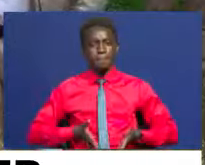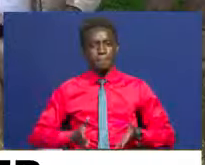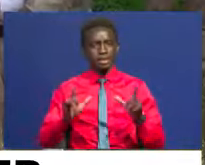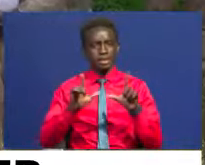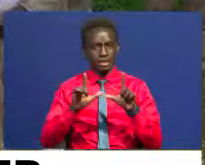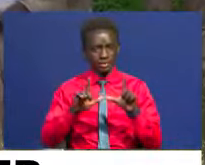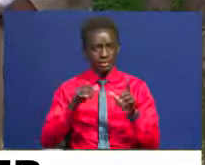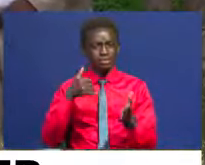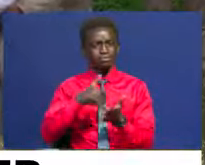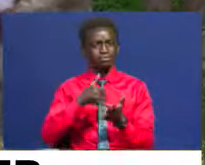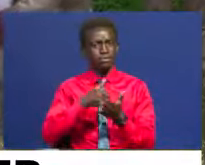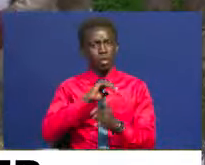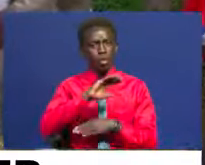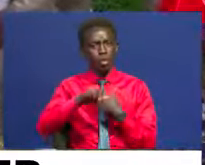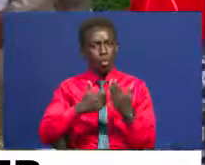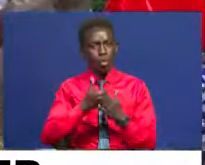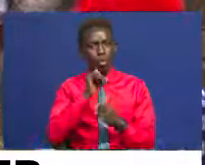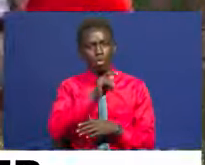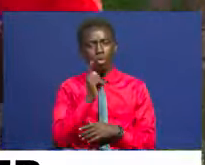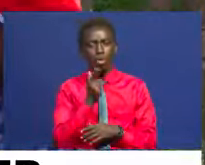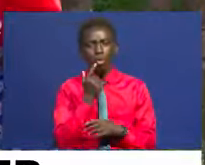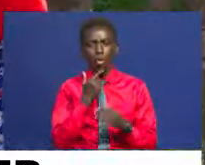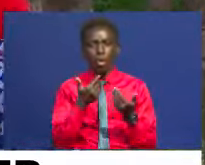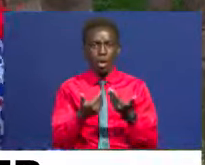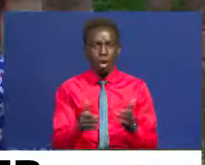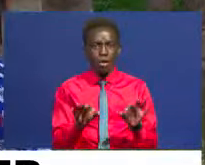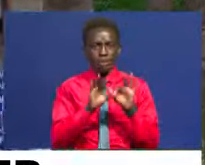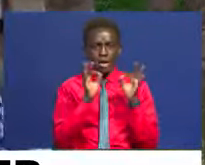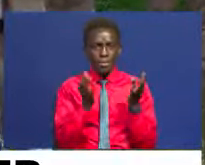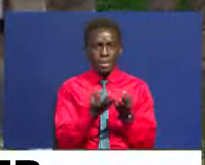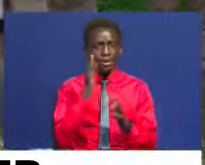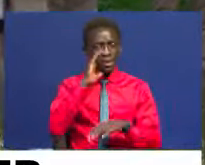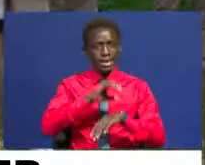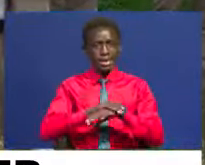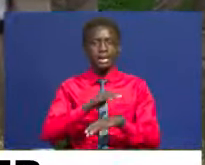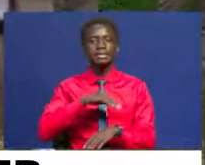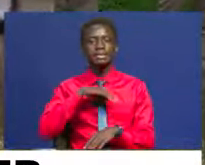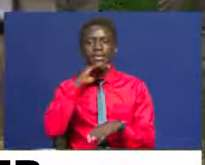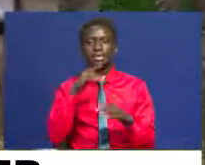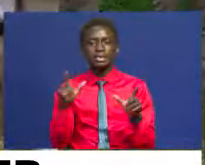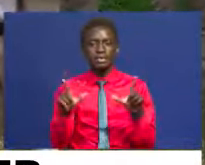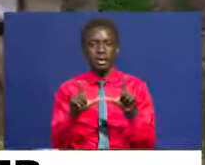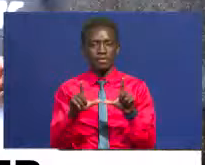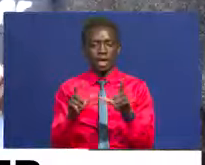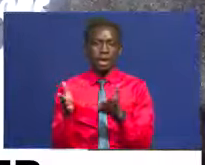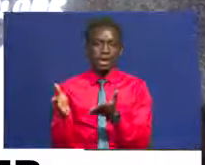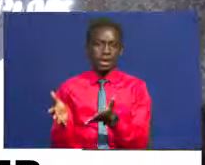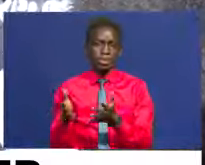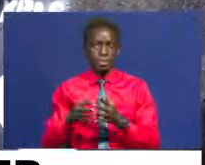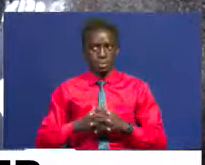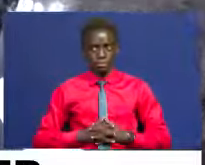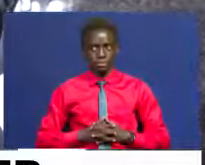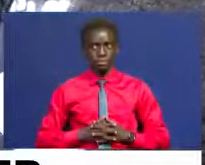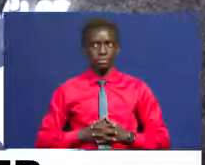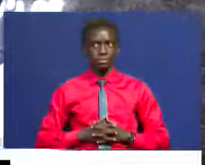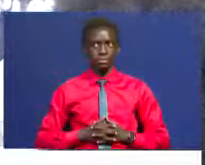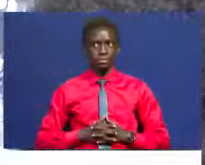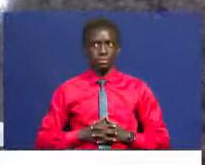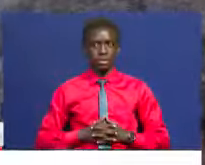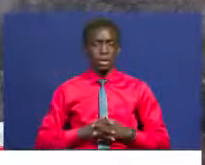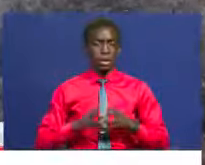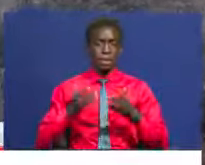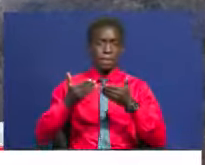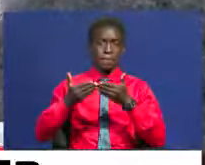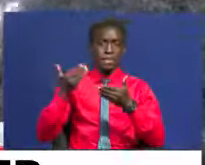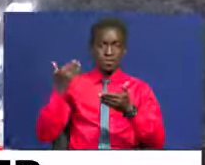for those who lost their relatives, they're also going to get their death certificates at this particular point. Huko Bereni sikiweza